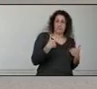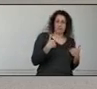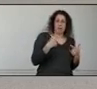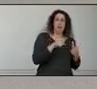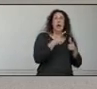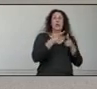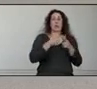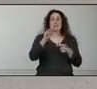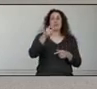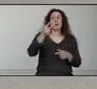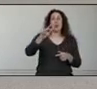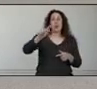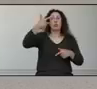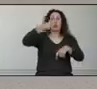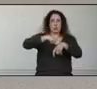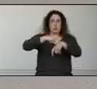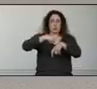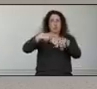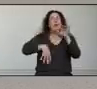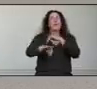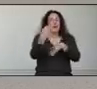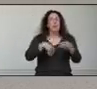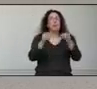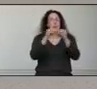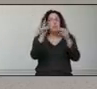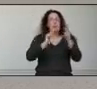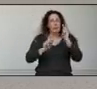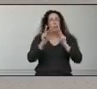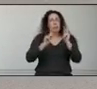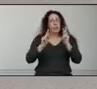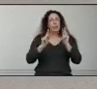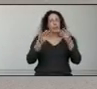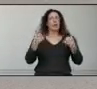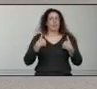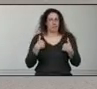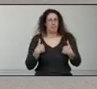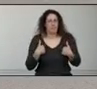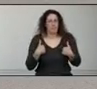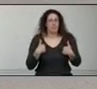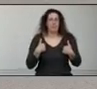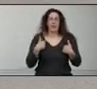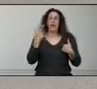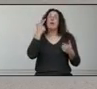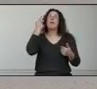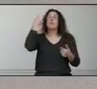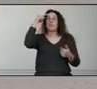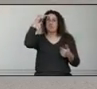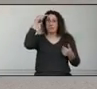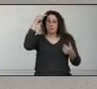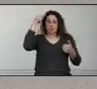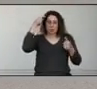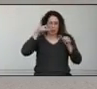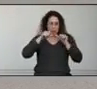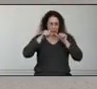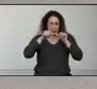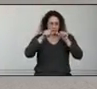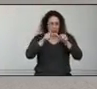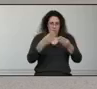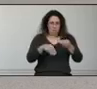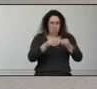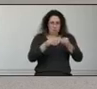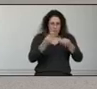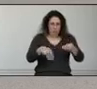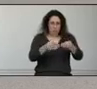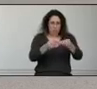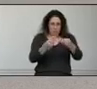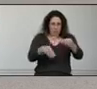third time, we found additional people testing positive. And because we kept finding additional people testing positive, that made us realize